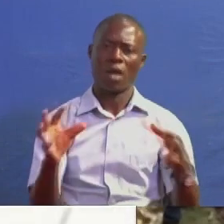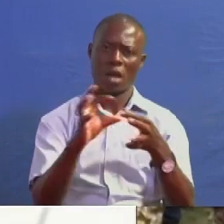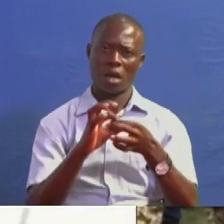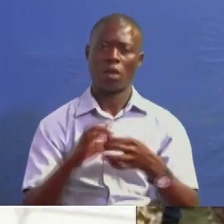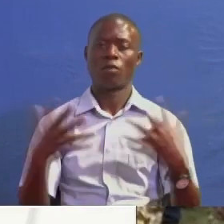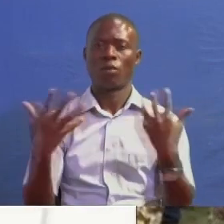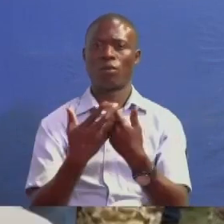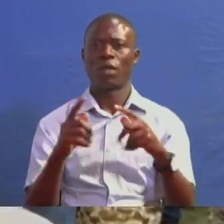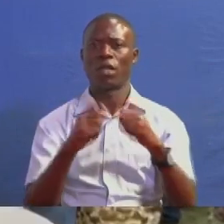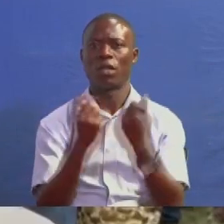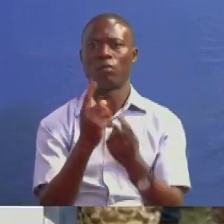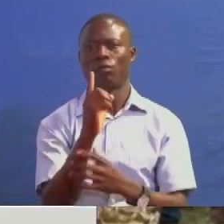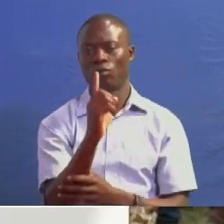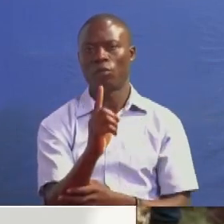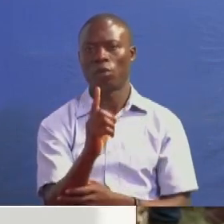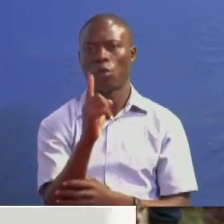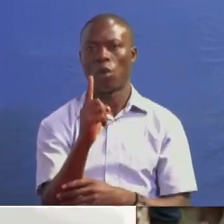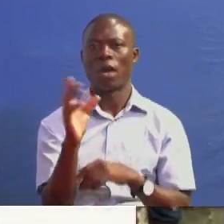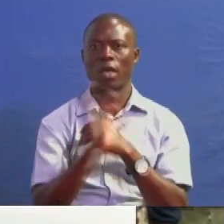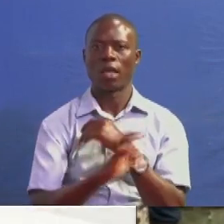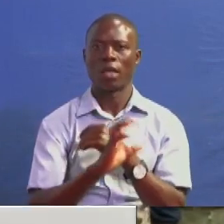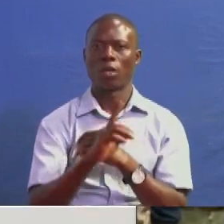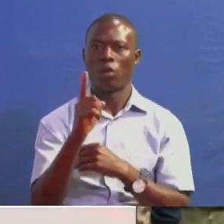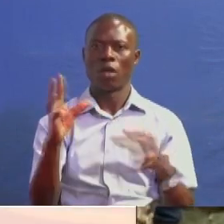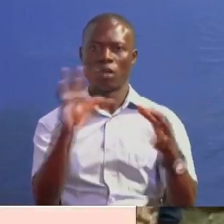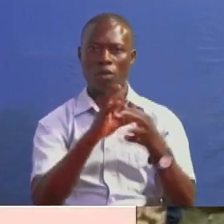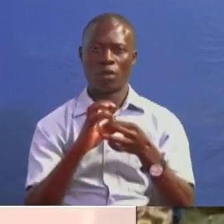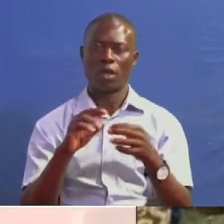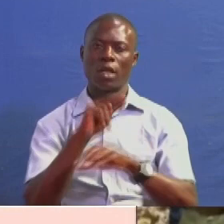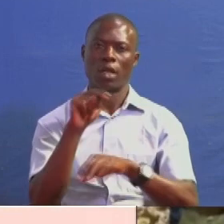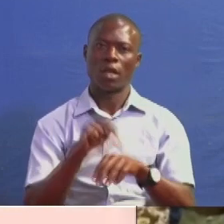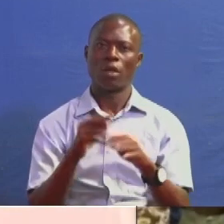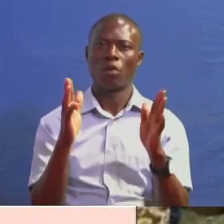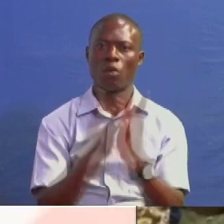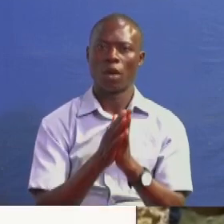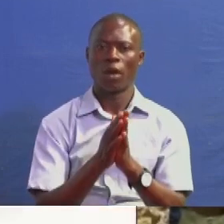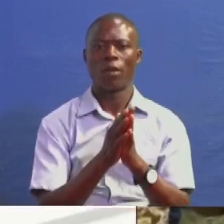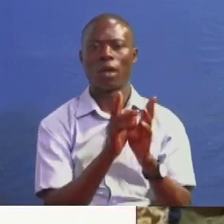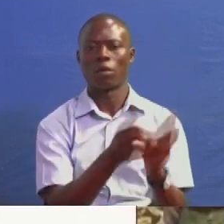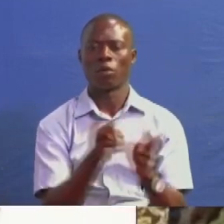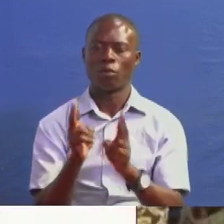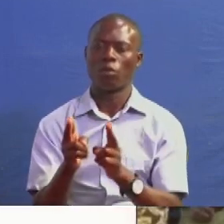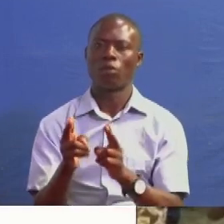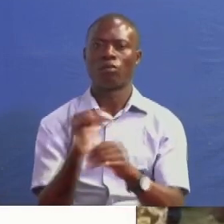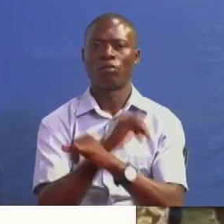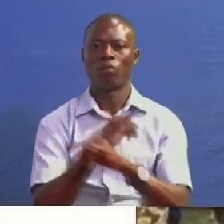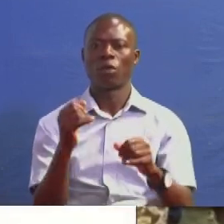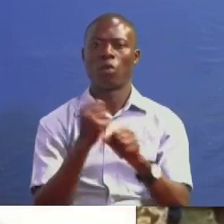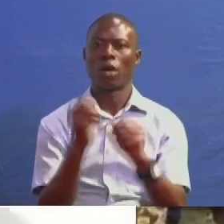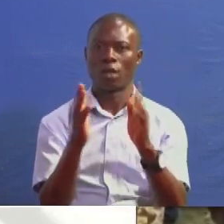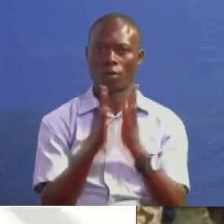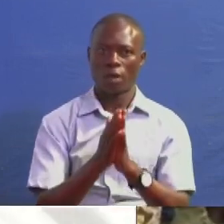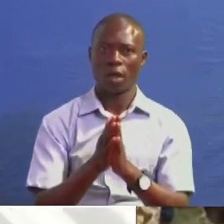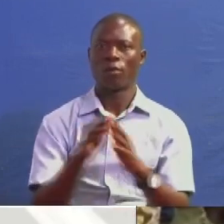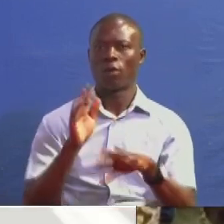tuwe team moja. One country, one united nation with a common destiny, us working together for